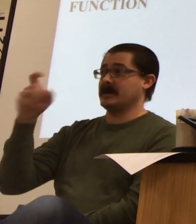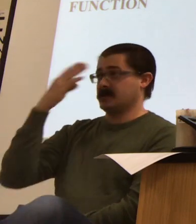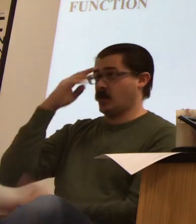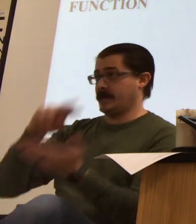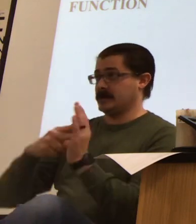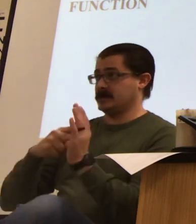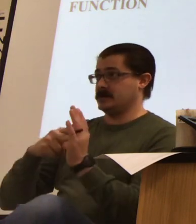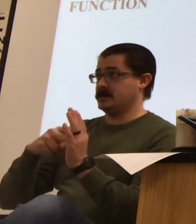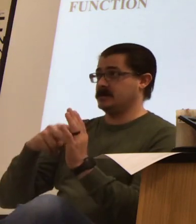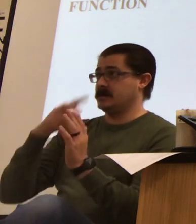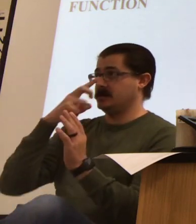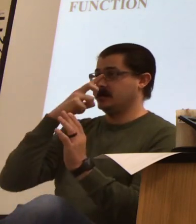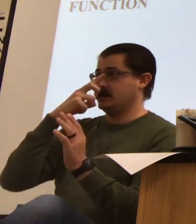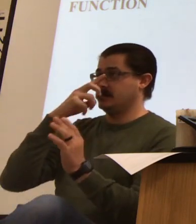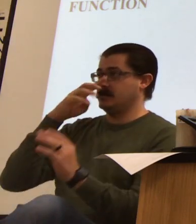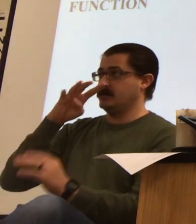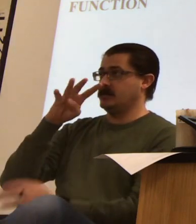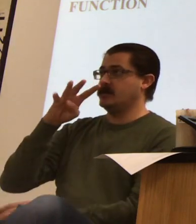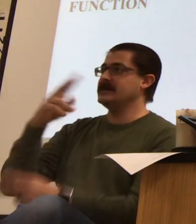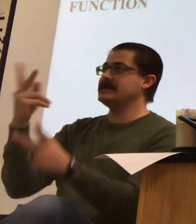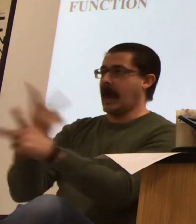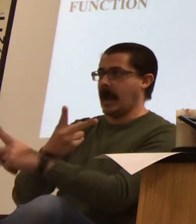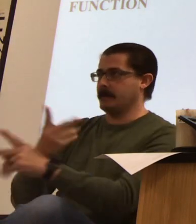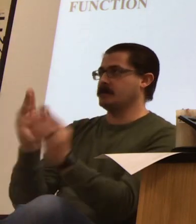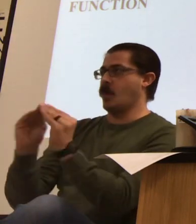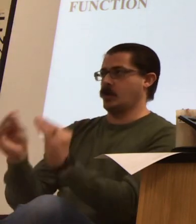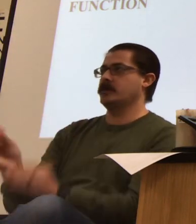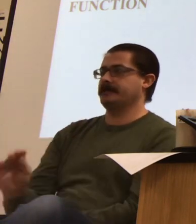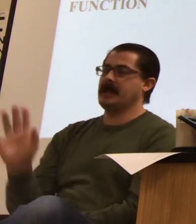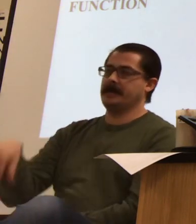The study of tissues is called histology.